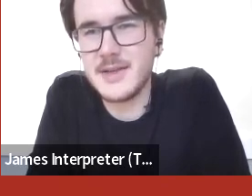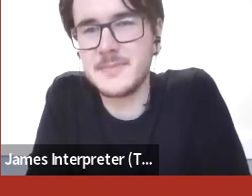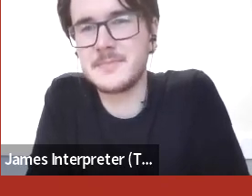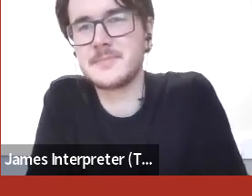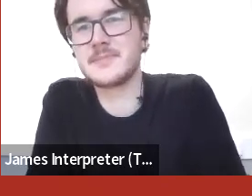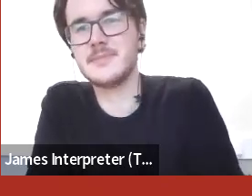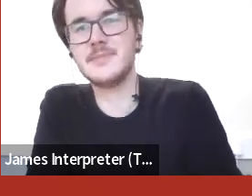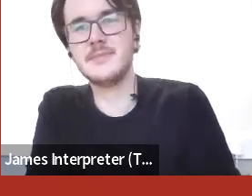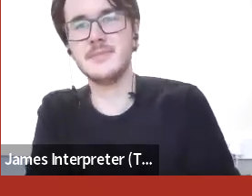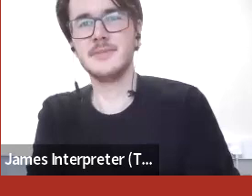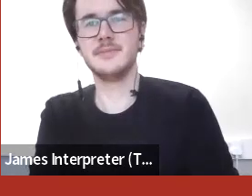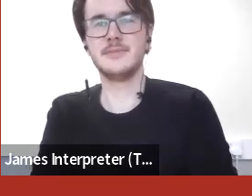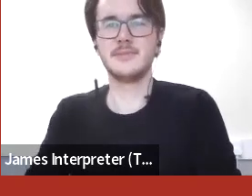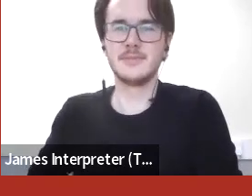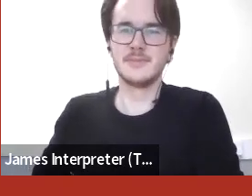C.